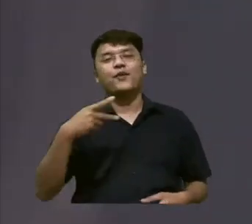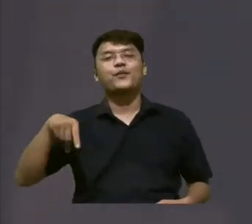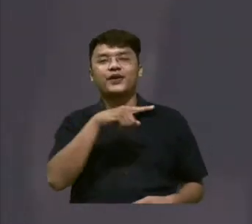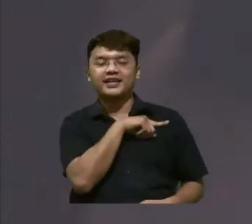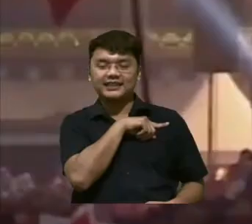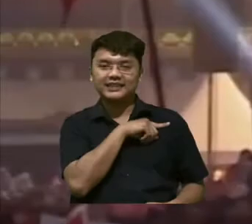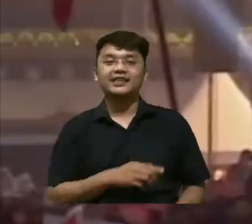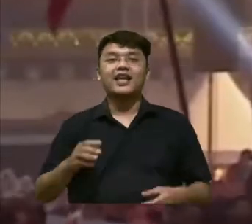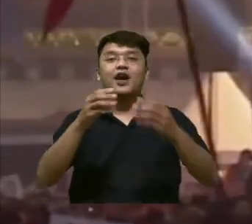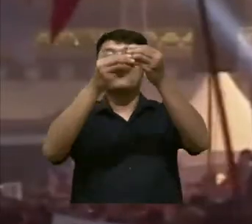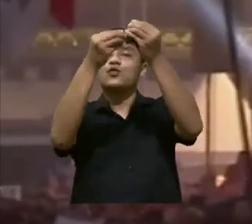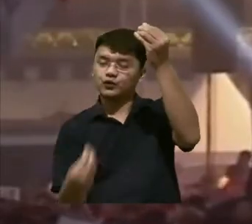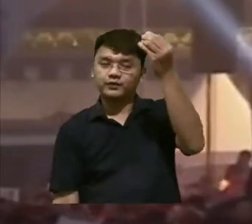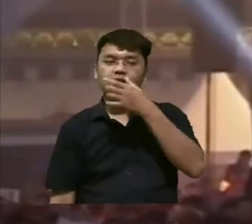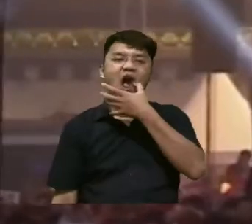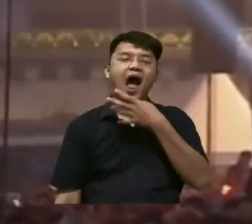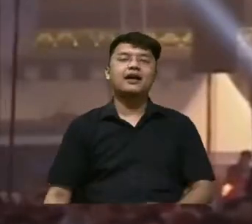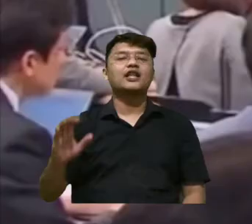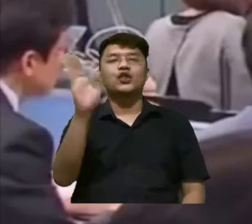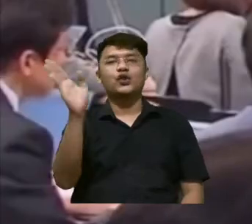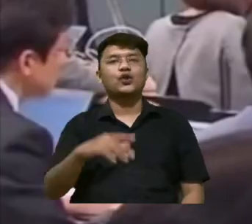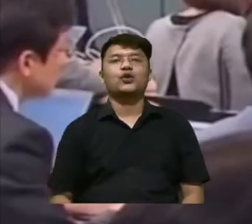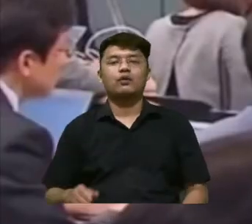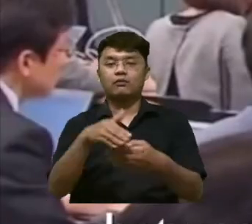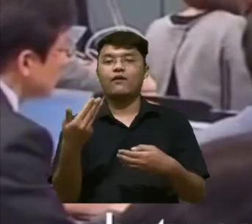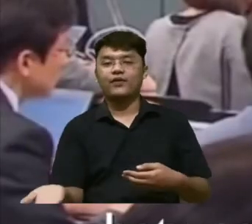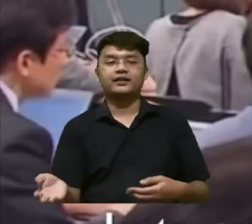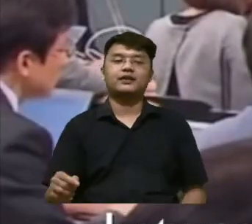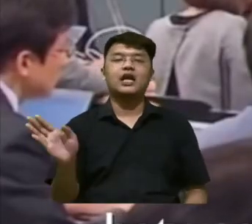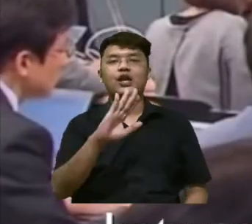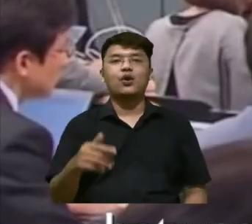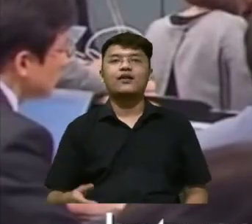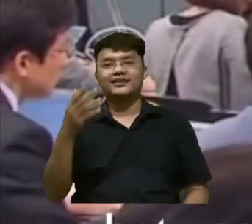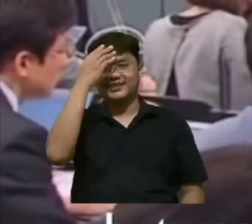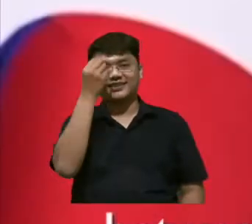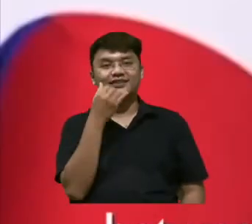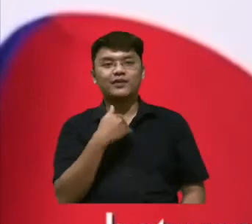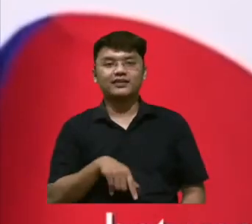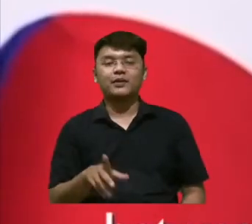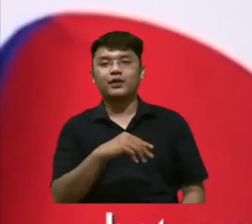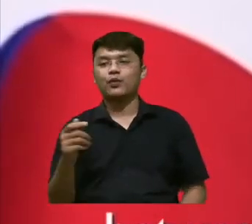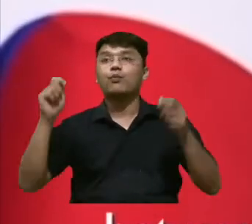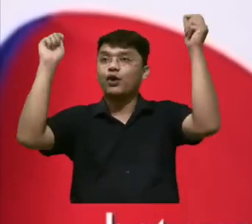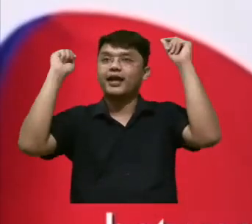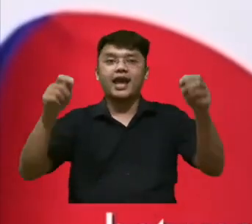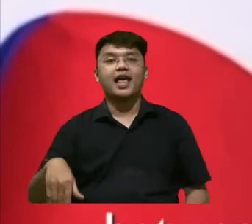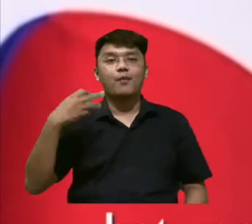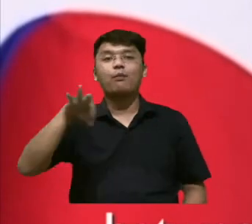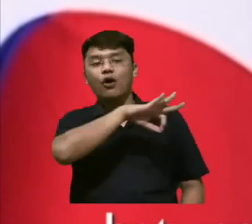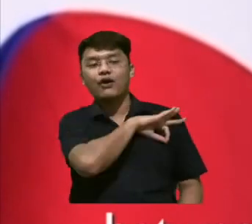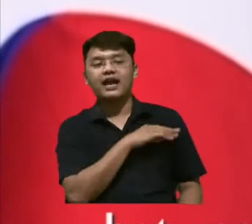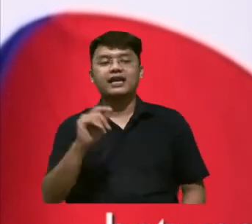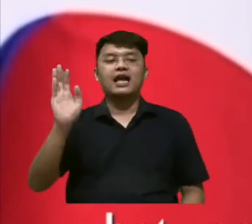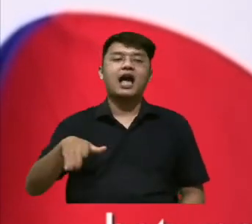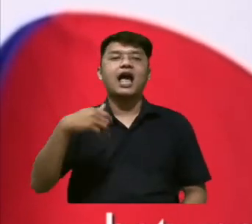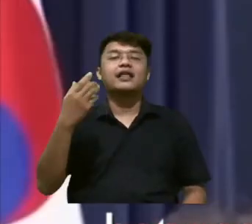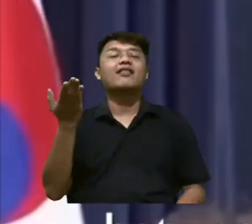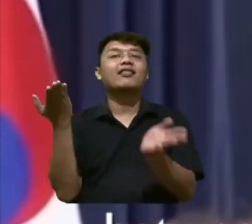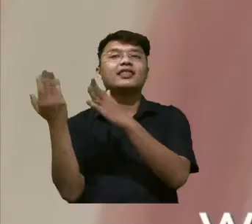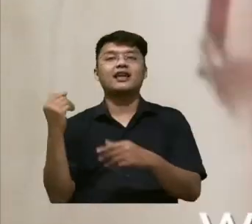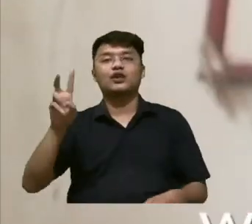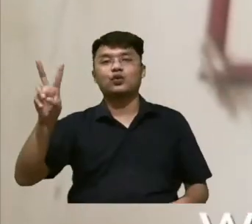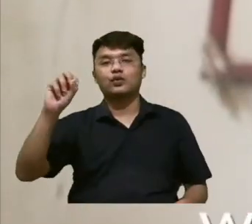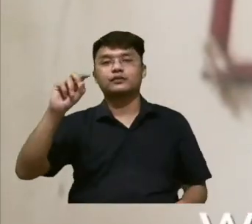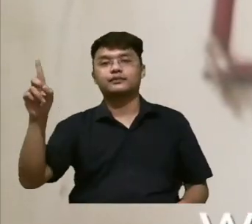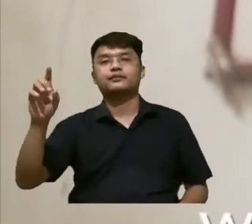0 victims, 0 accidents, and no criminal things between protesters and police in the last of the year 2016.